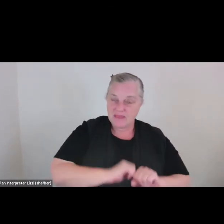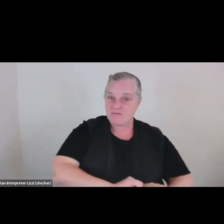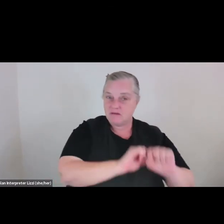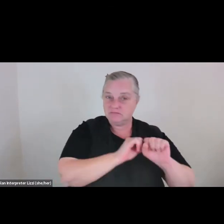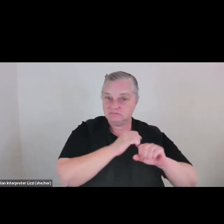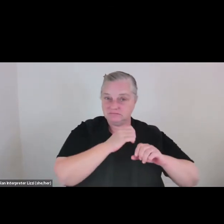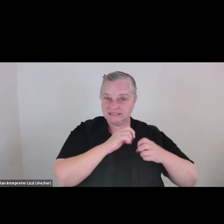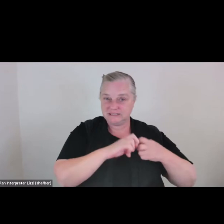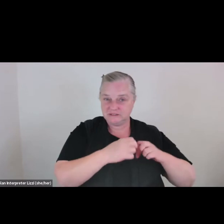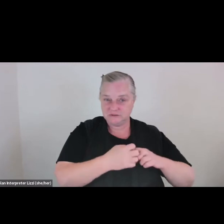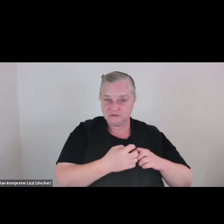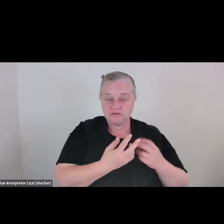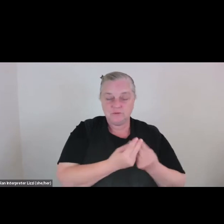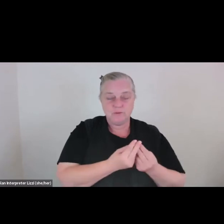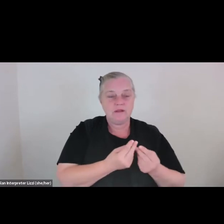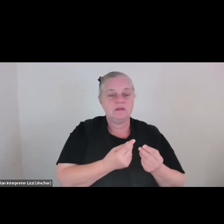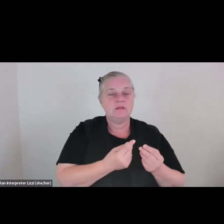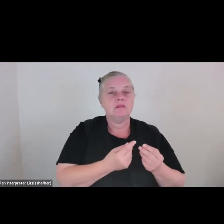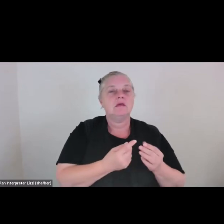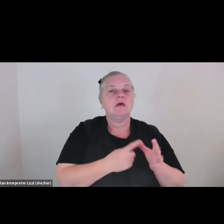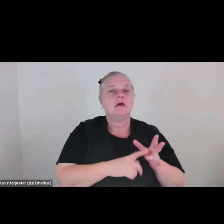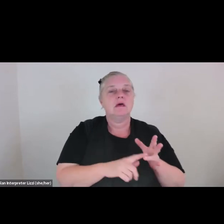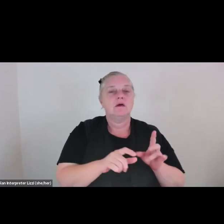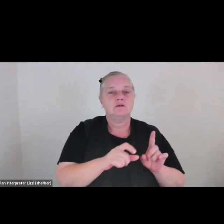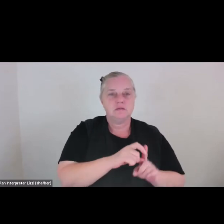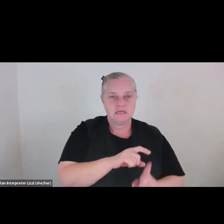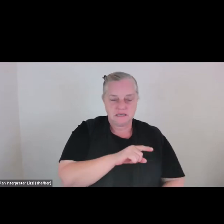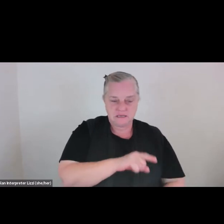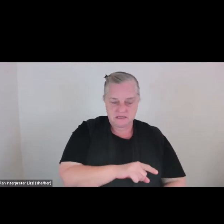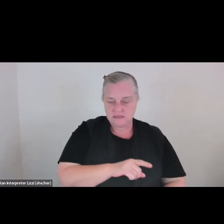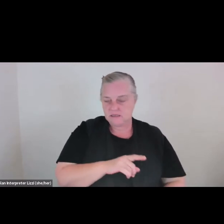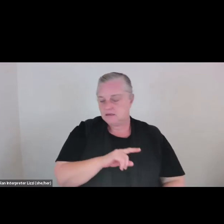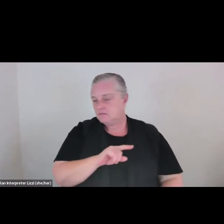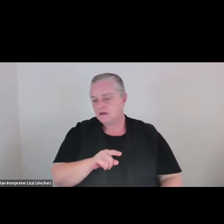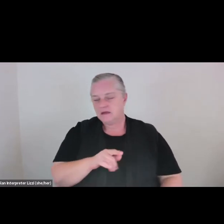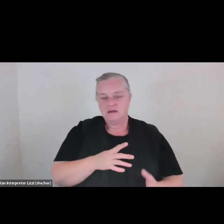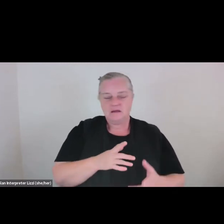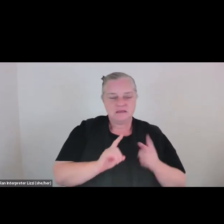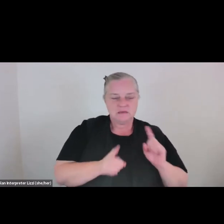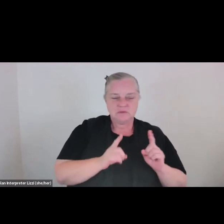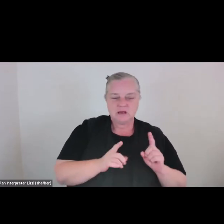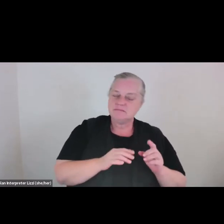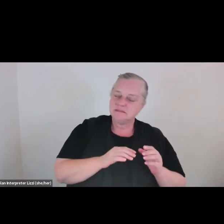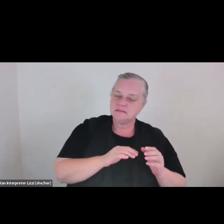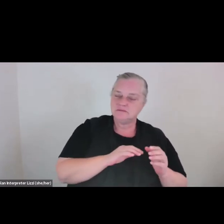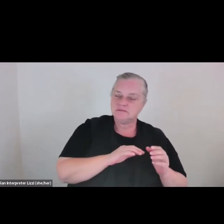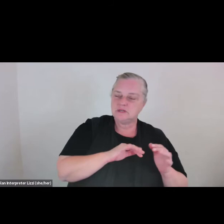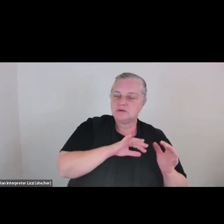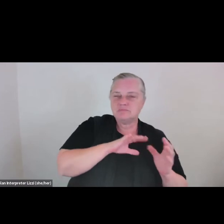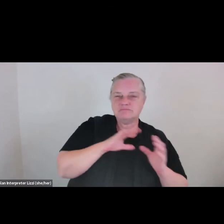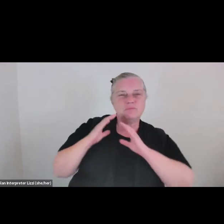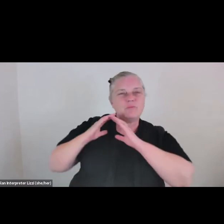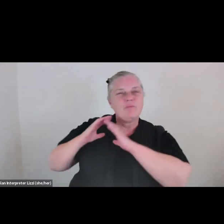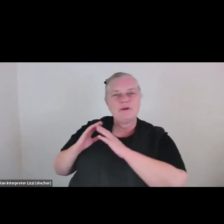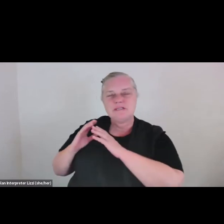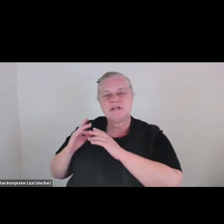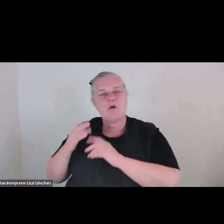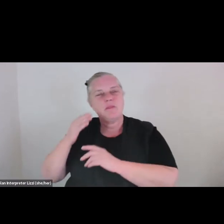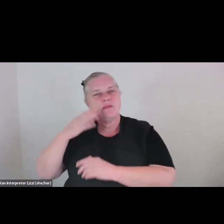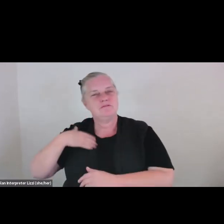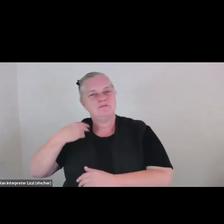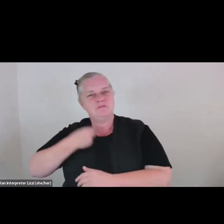I guess, engaging in that sort of like party and play sex, you know, sex and sexual experiences and